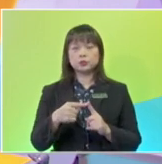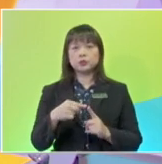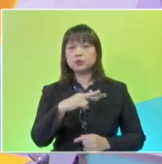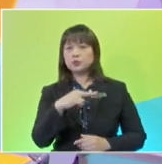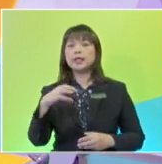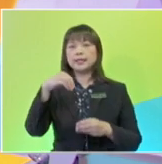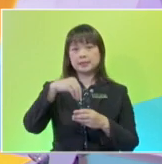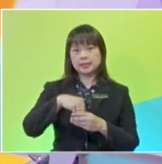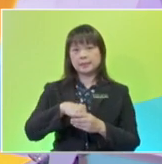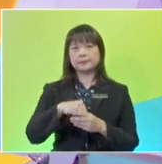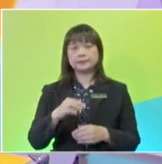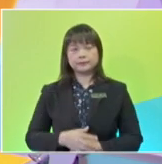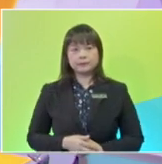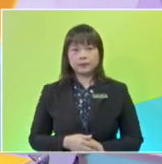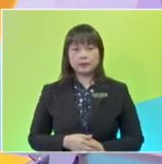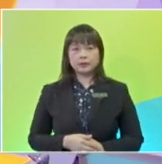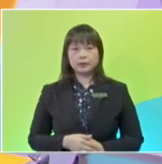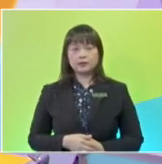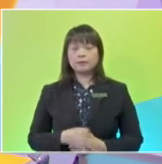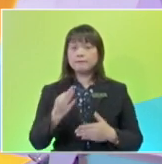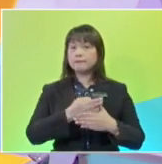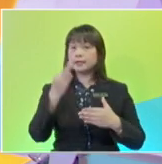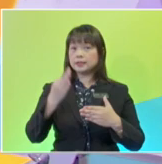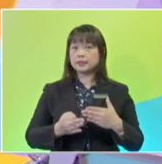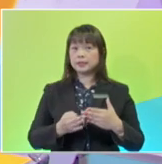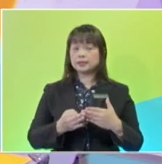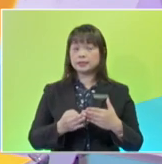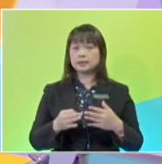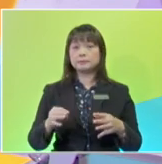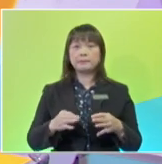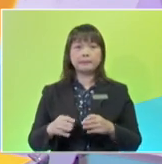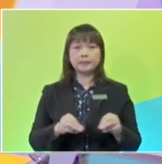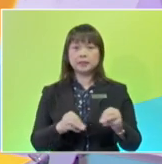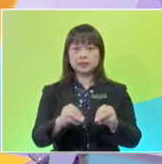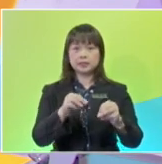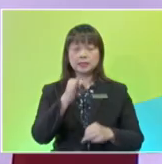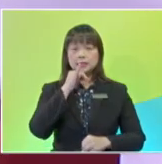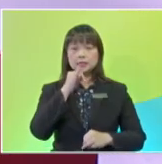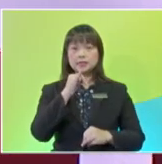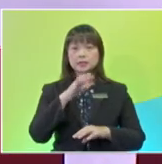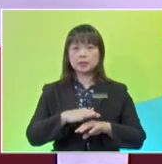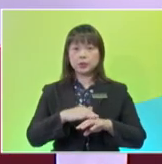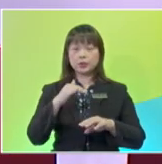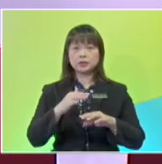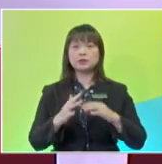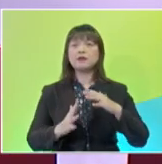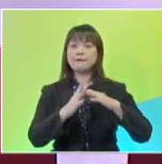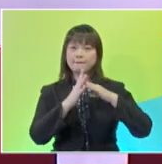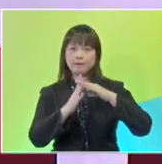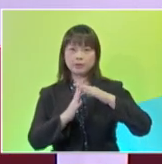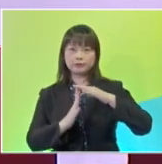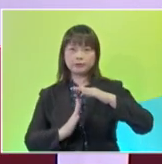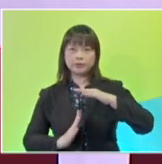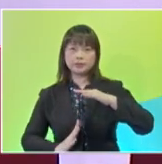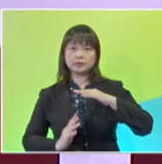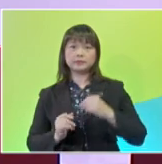Yep. Okay. And finally, the final method. Yeah, the final method is called the filtration method. Filtration. Okay, so in